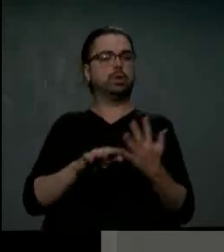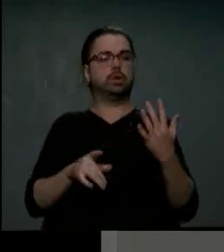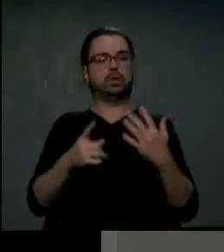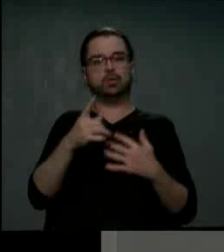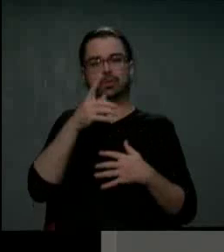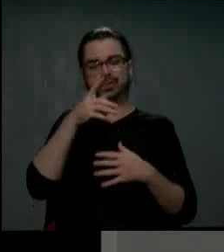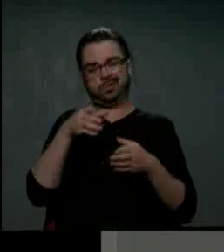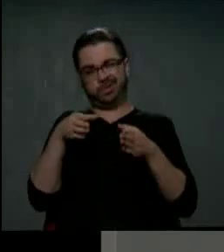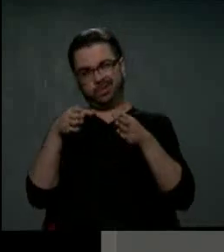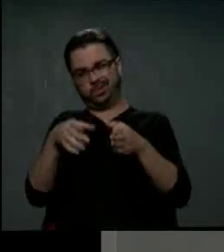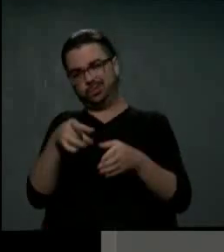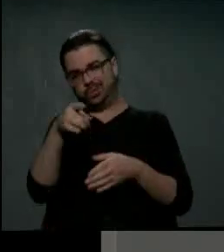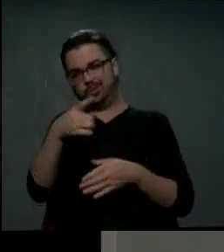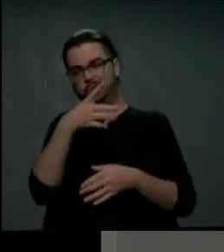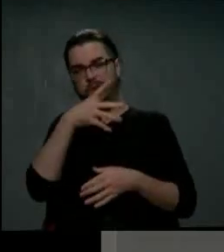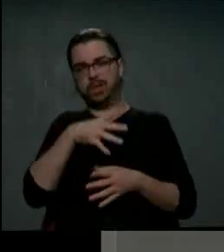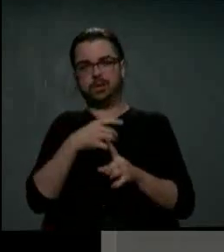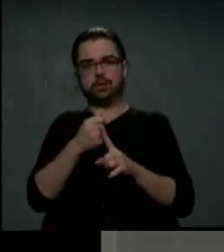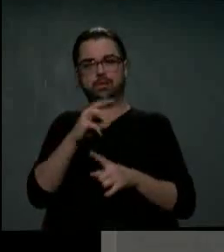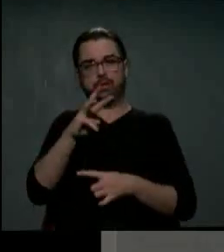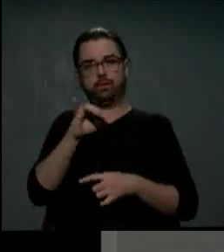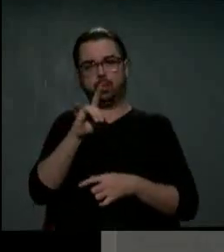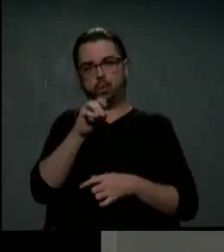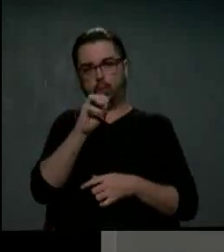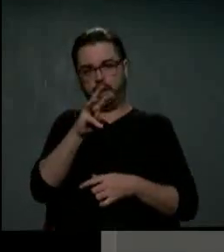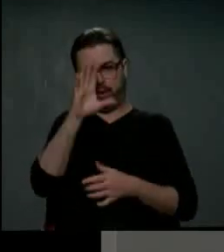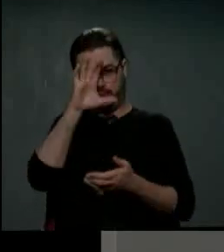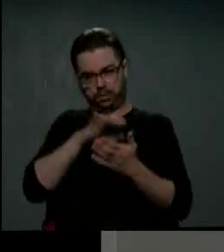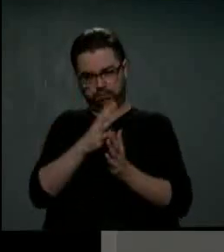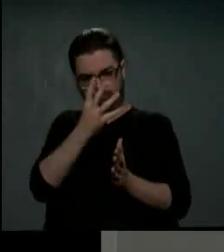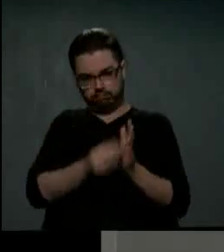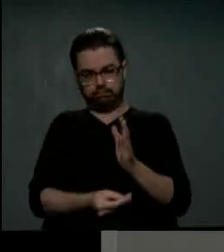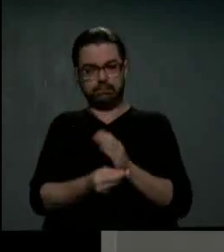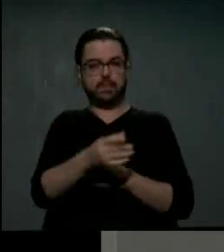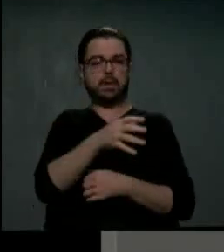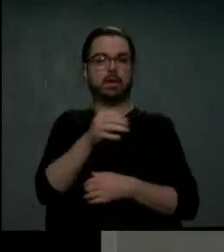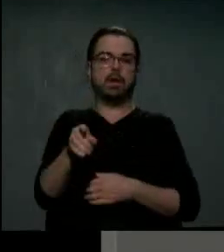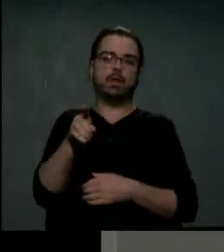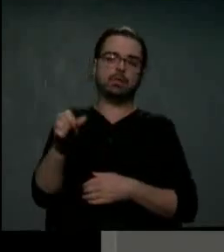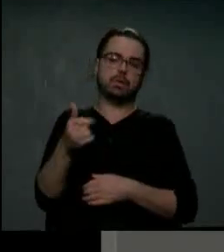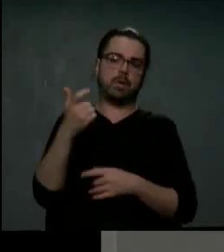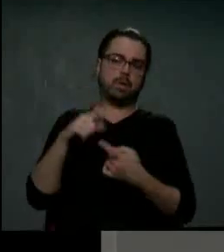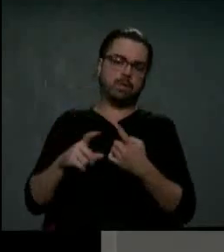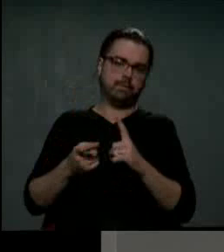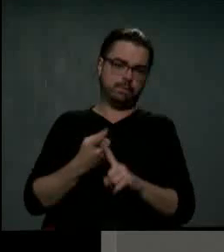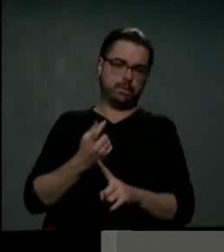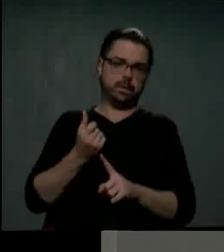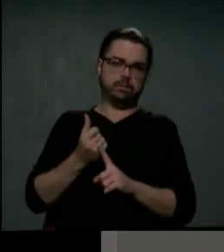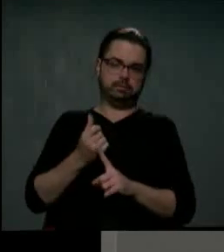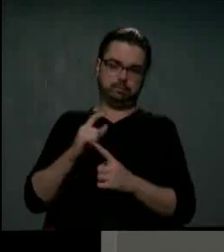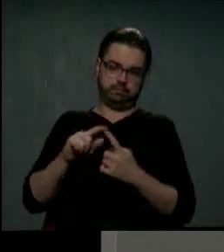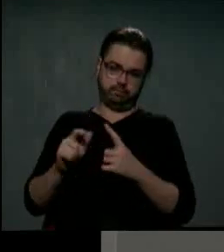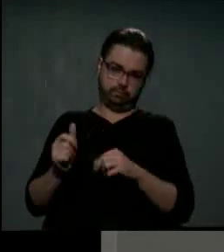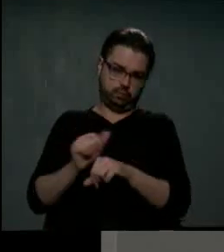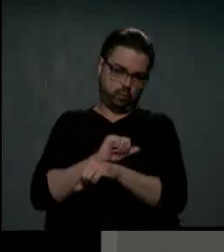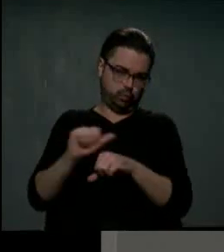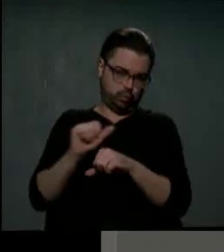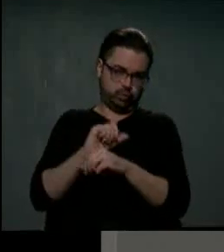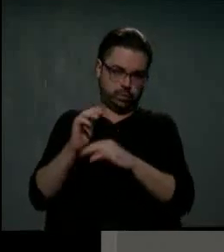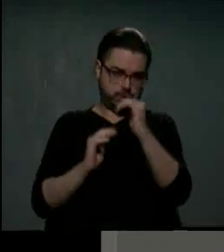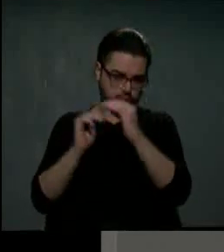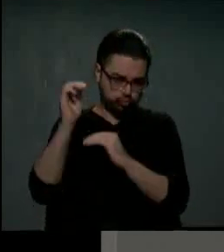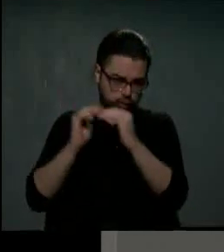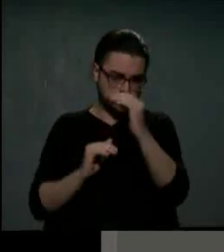a widow, and at the end of the street where you can't see is another friend who works construction, and they have grandchildren who live there.